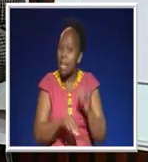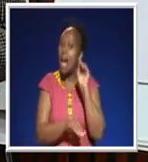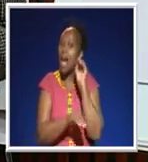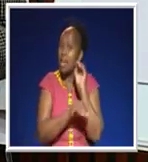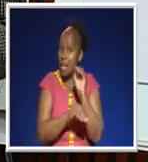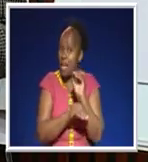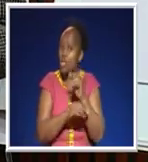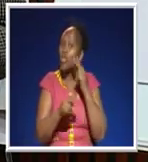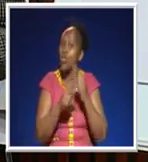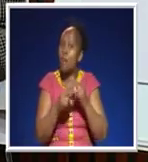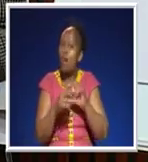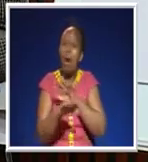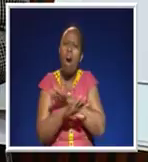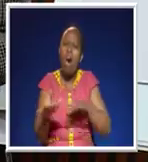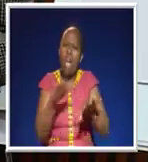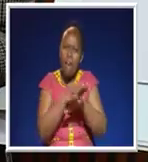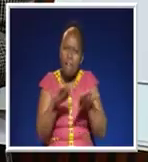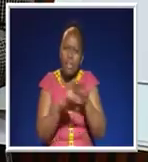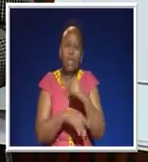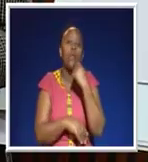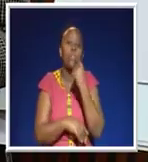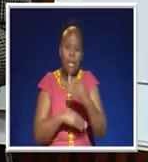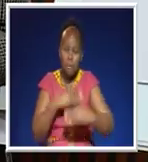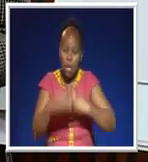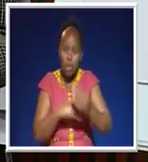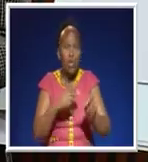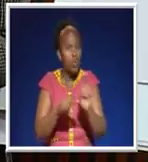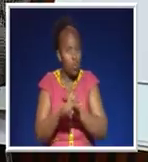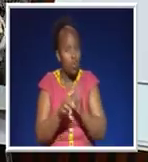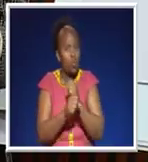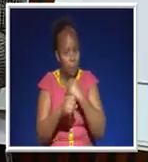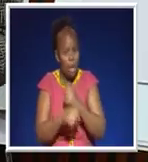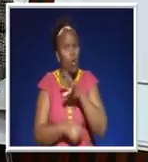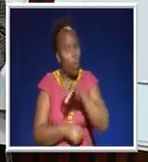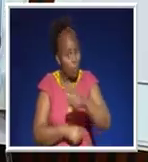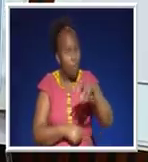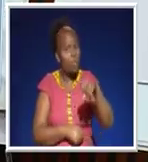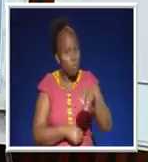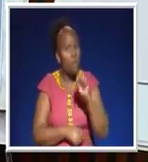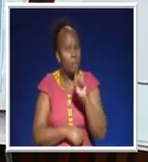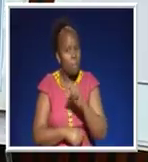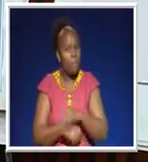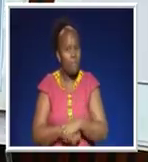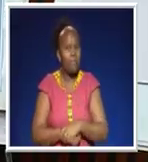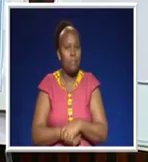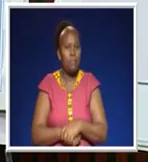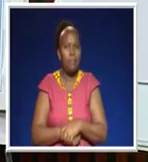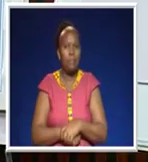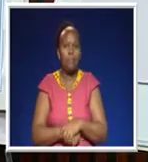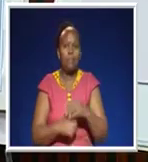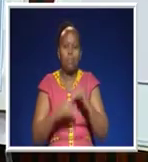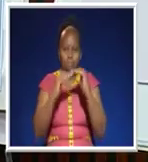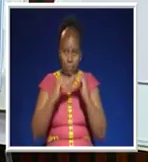you to name all these materials that we use to make compost manure. The